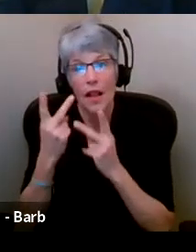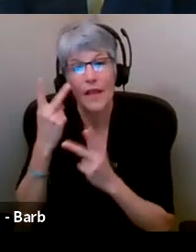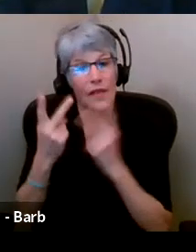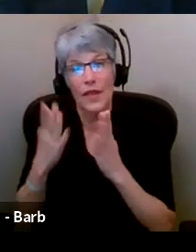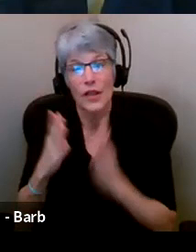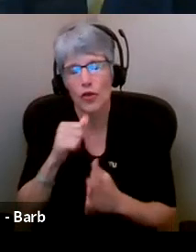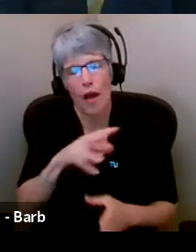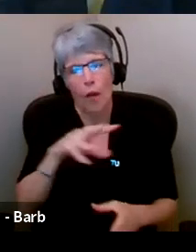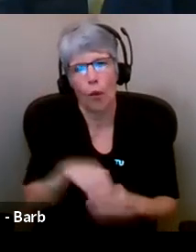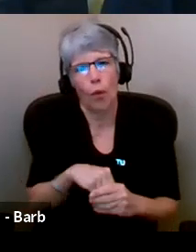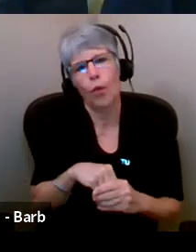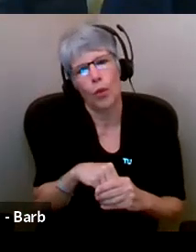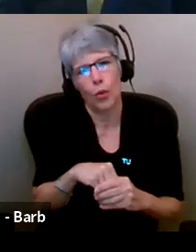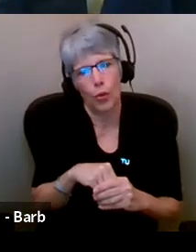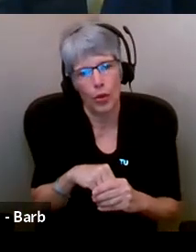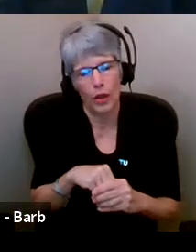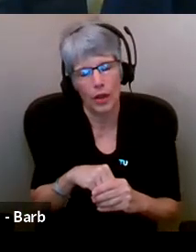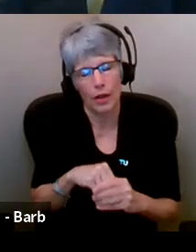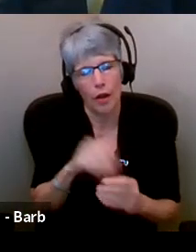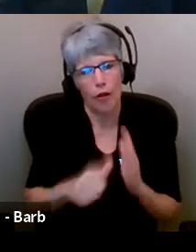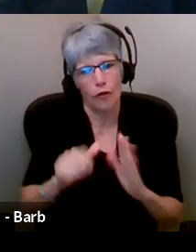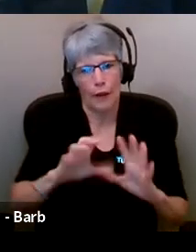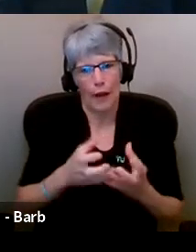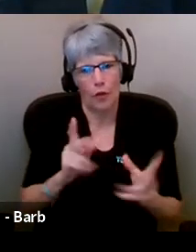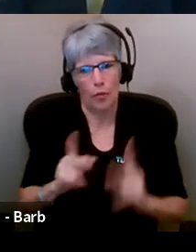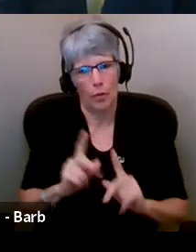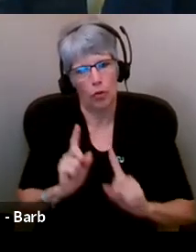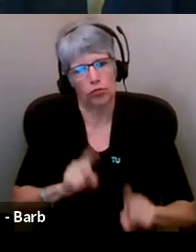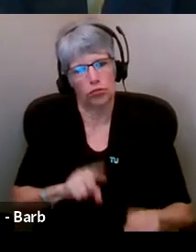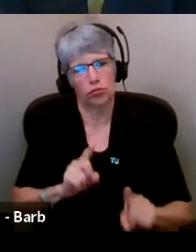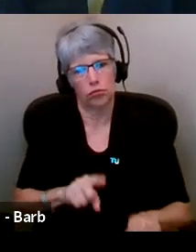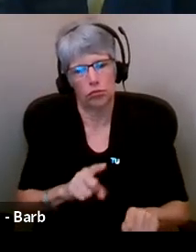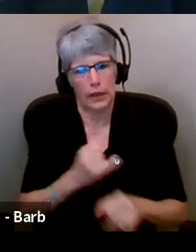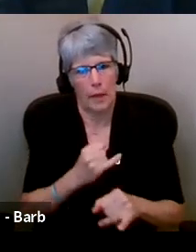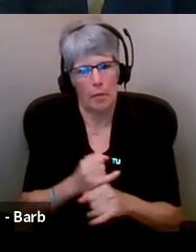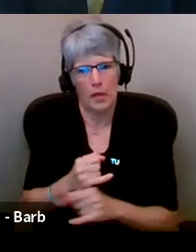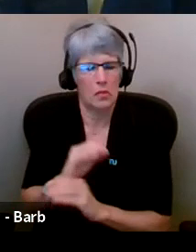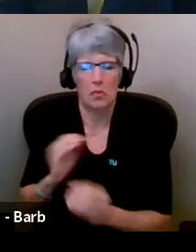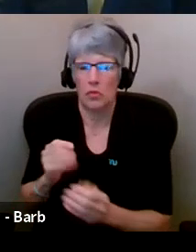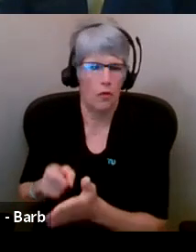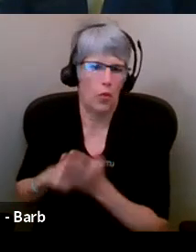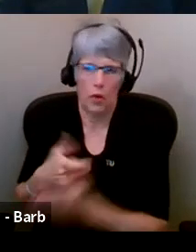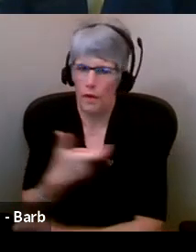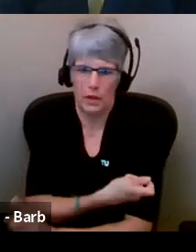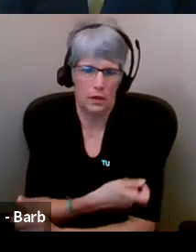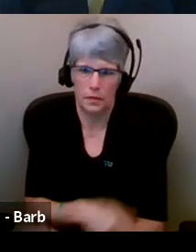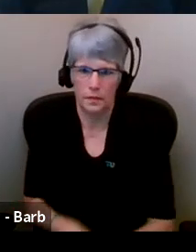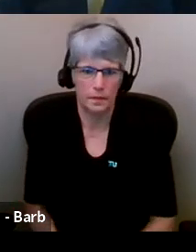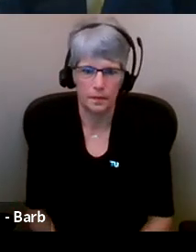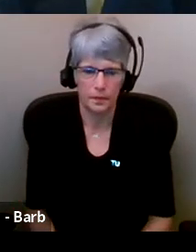the category of those who are regularly on campus, so won't be required to have the vaccine.